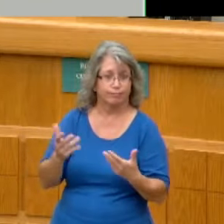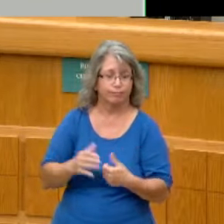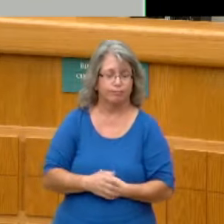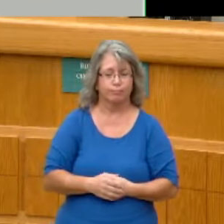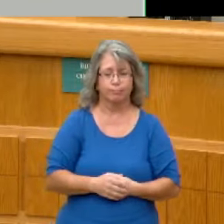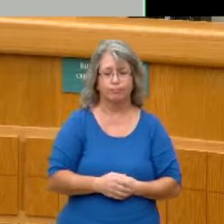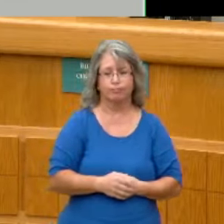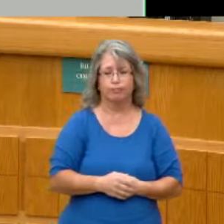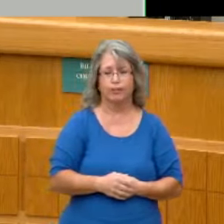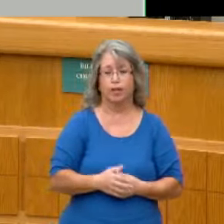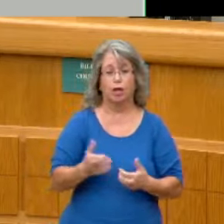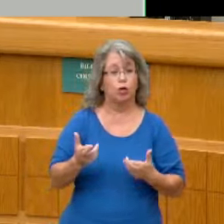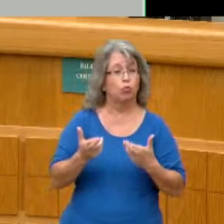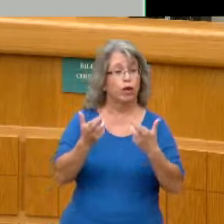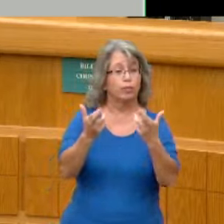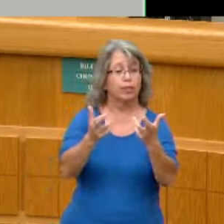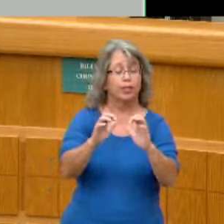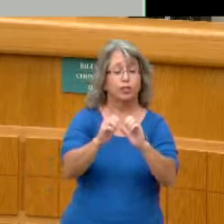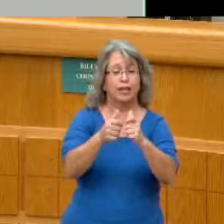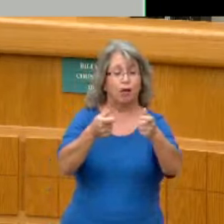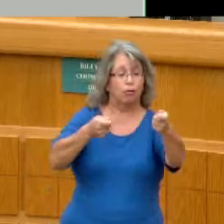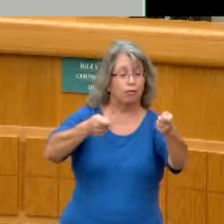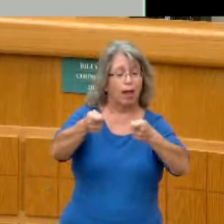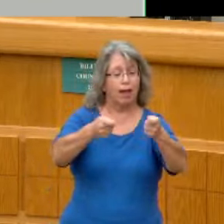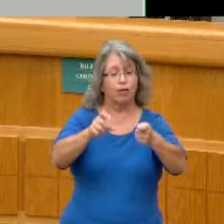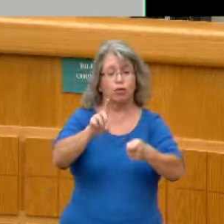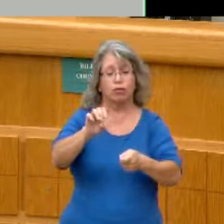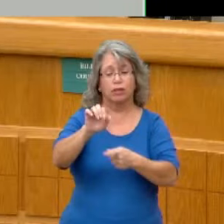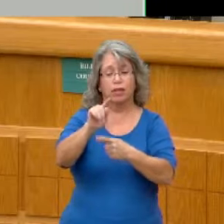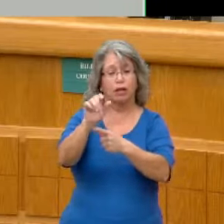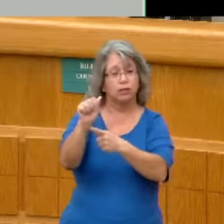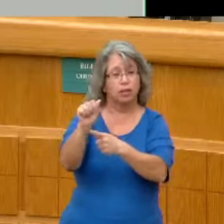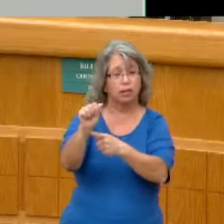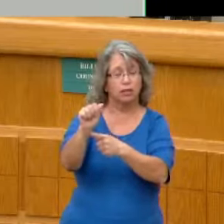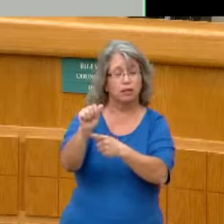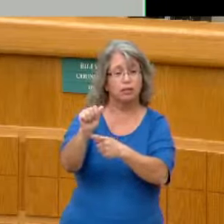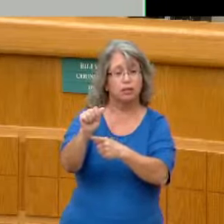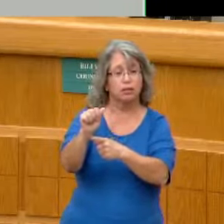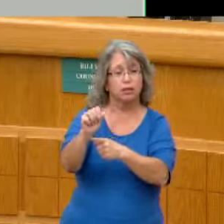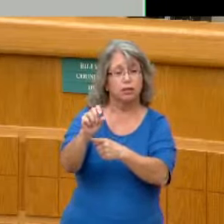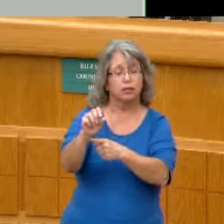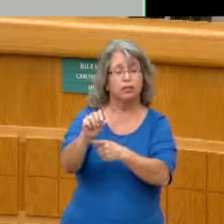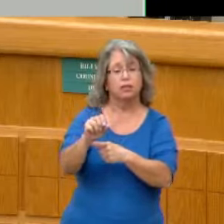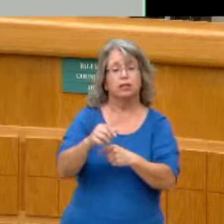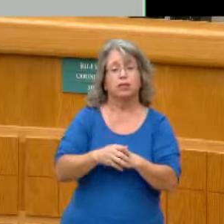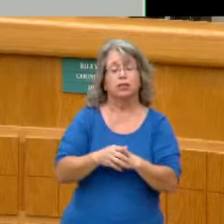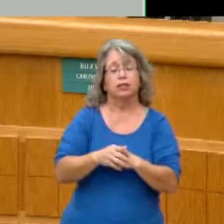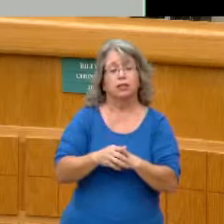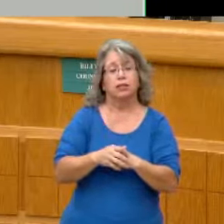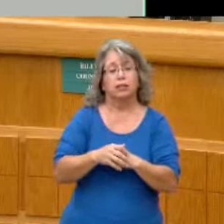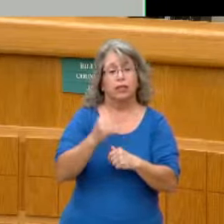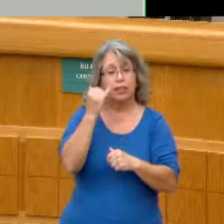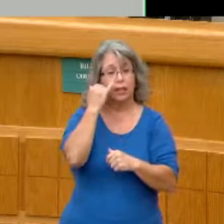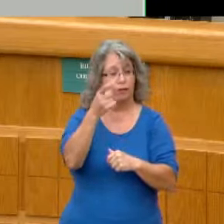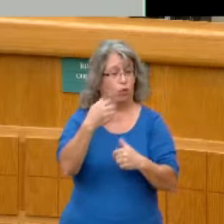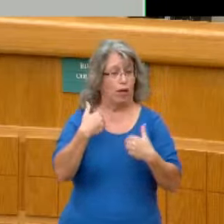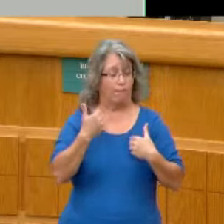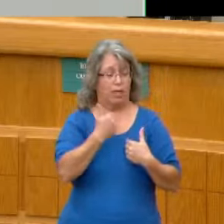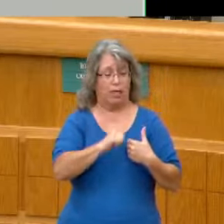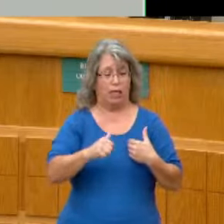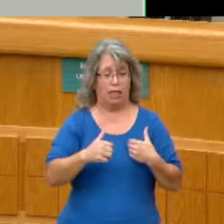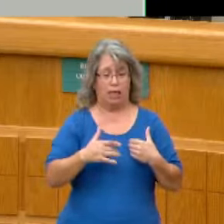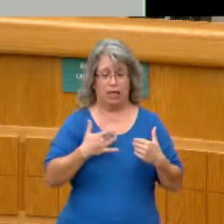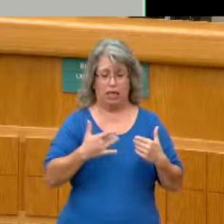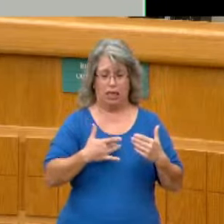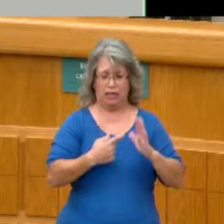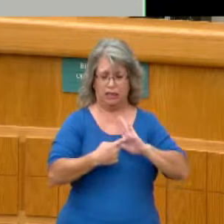Recommendations for how to handle this Delta wave and flatten it and keep it thin moving forward. If you're symptomatic, self-isolate, number one.